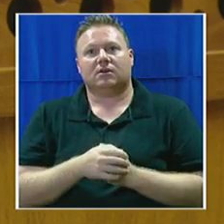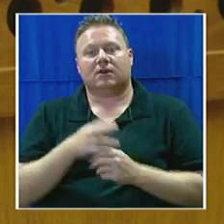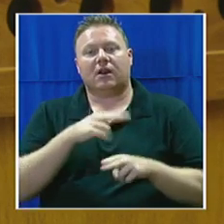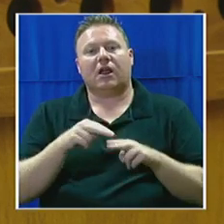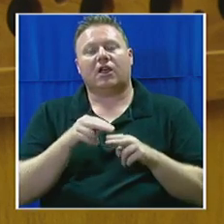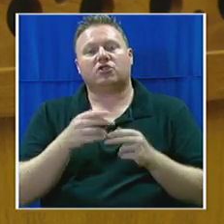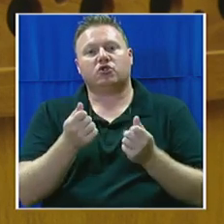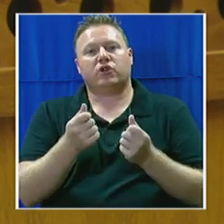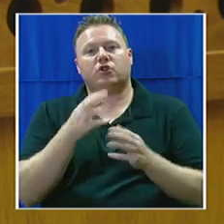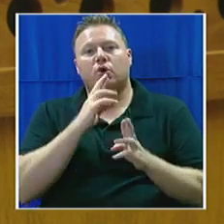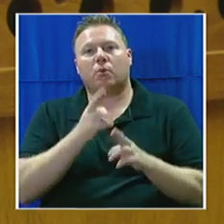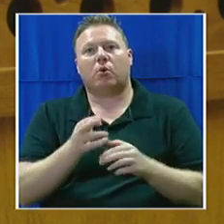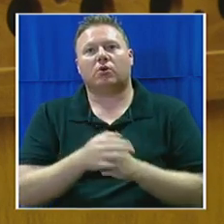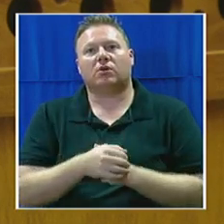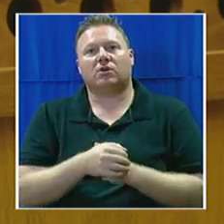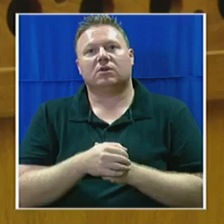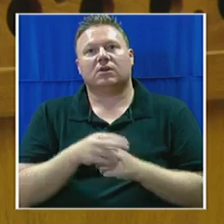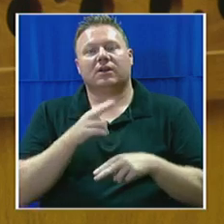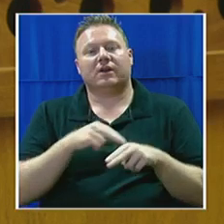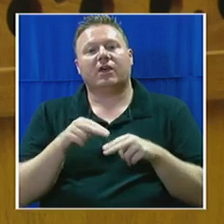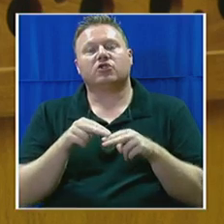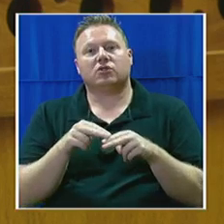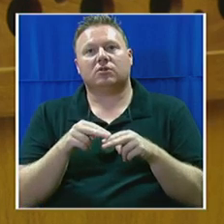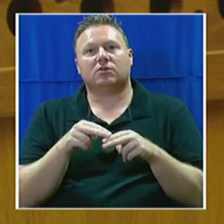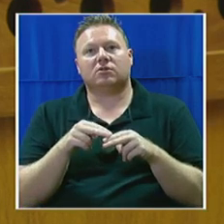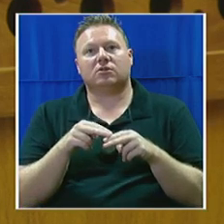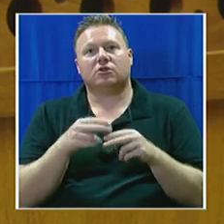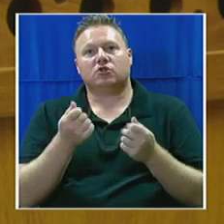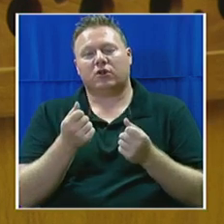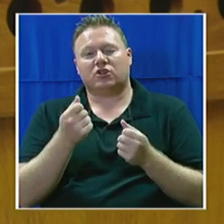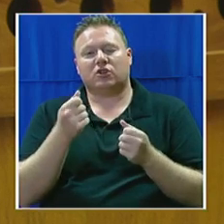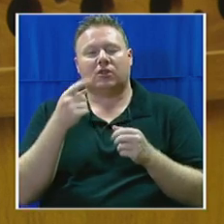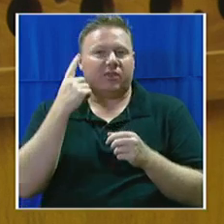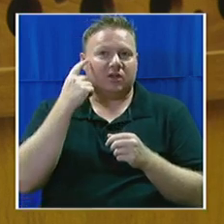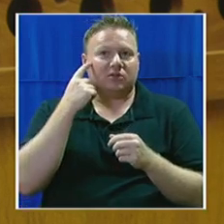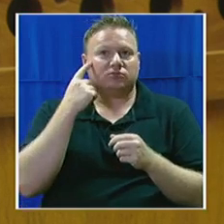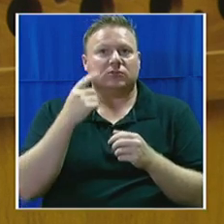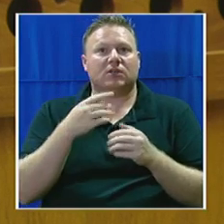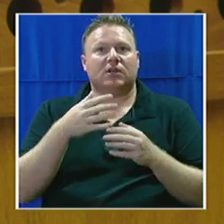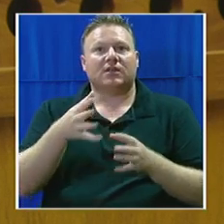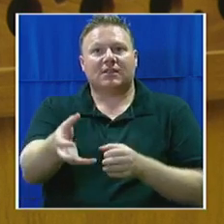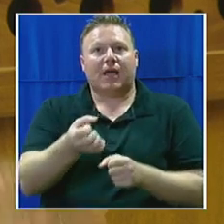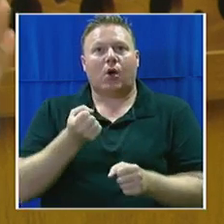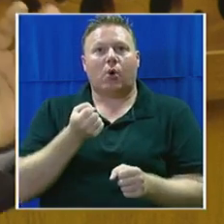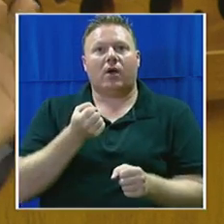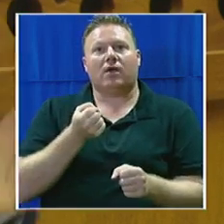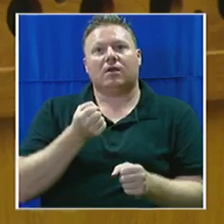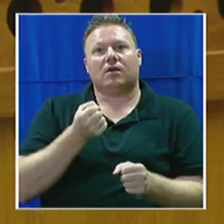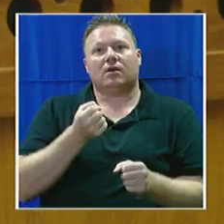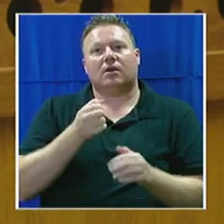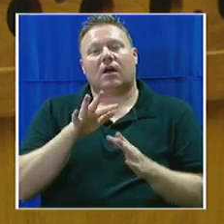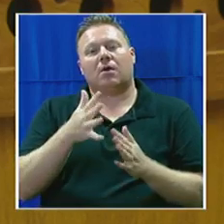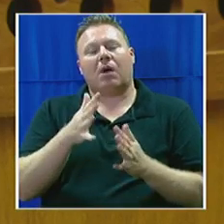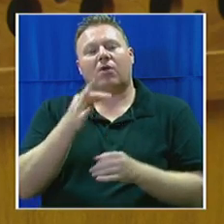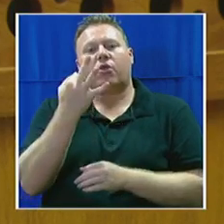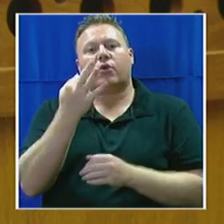reports. National Treasury is contemplating taking away about 3 billion